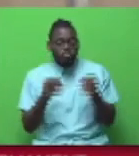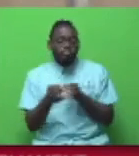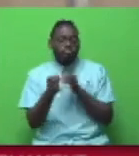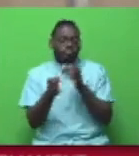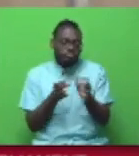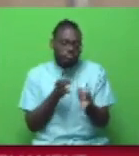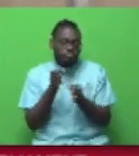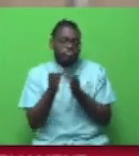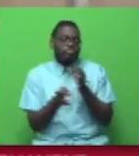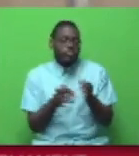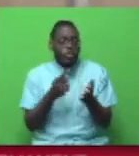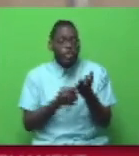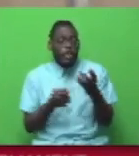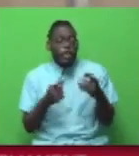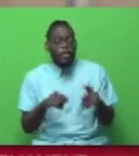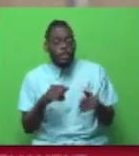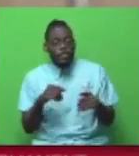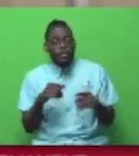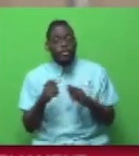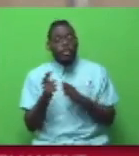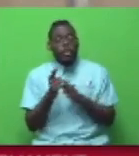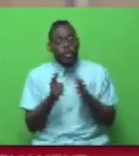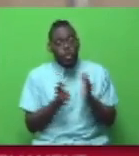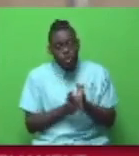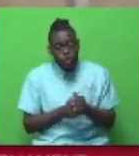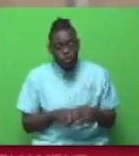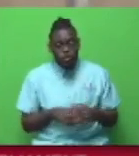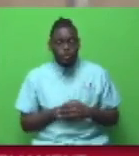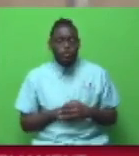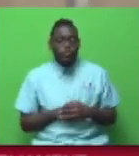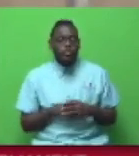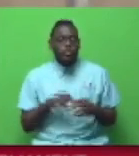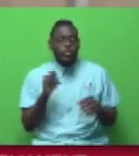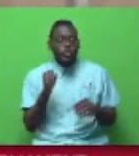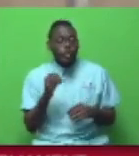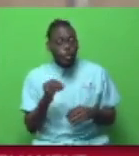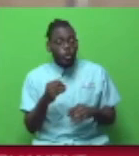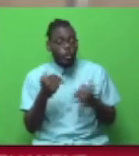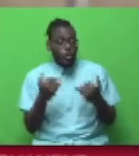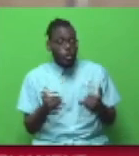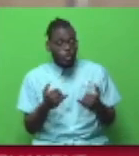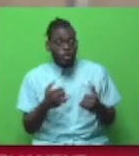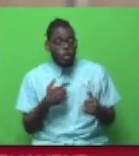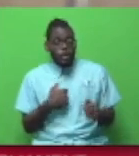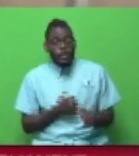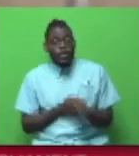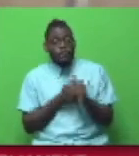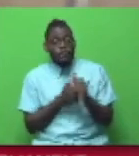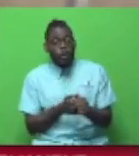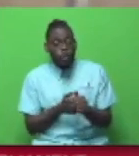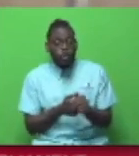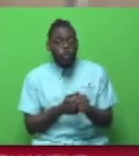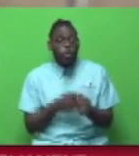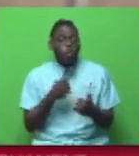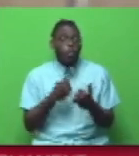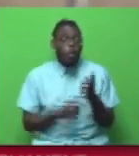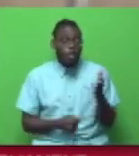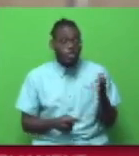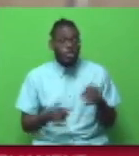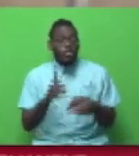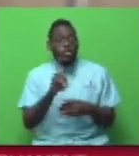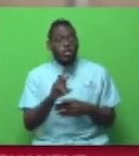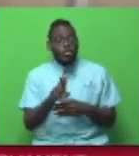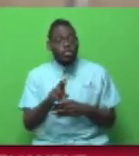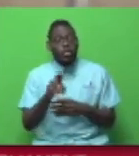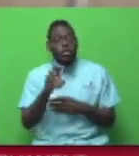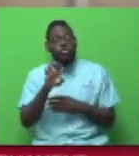off of that quote by the Honorable Senator Dr. Dylan Remy, to that effect, I must express that the Prime Minister,